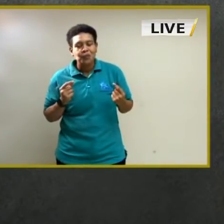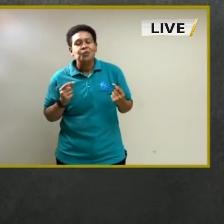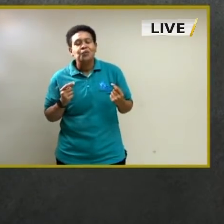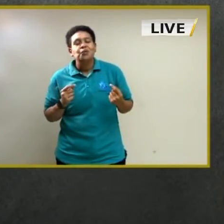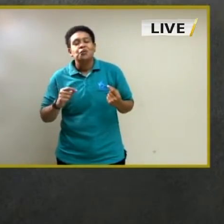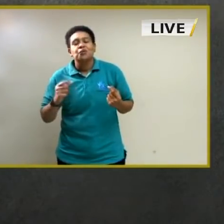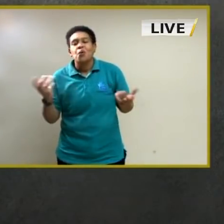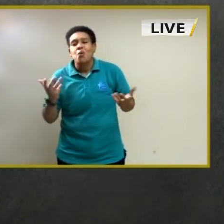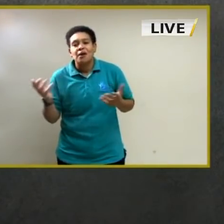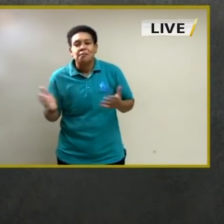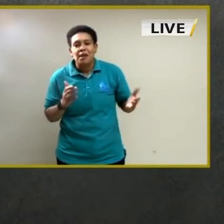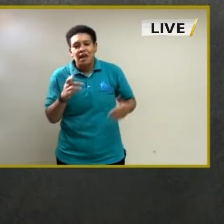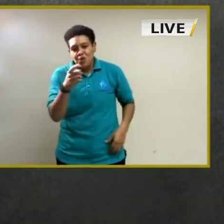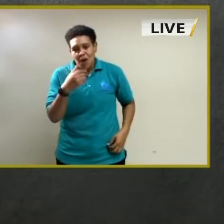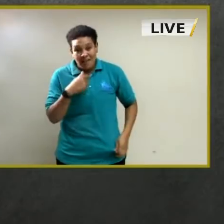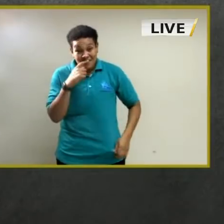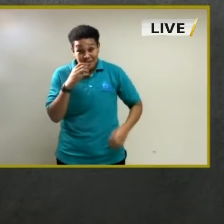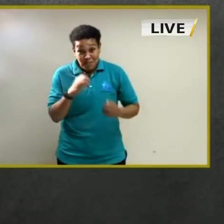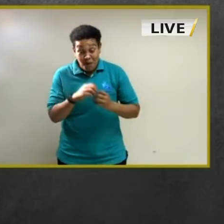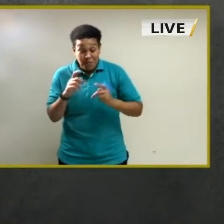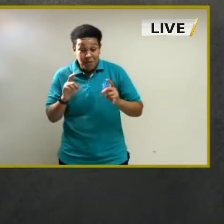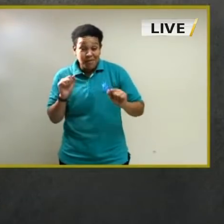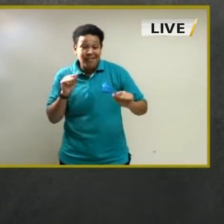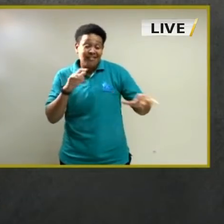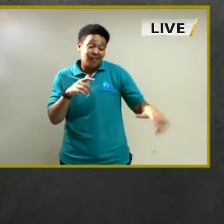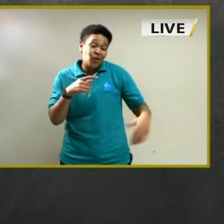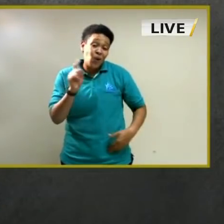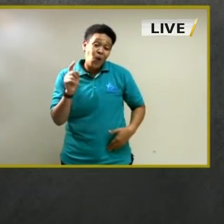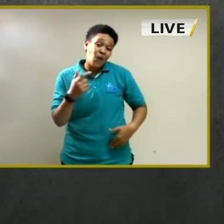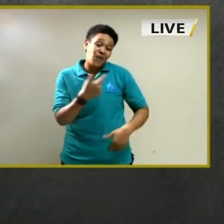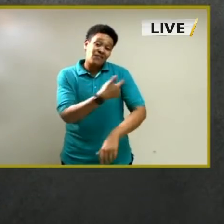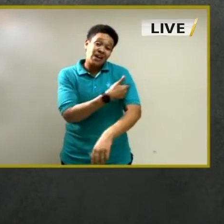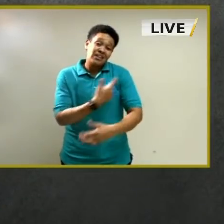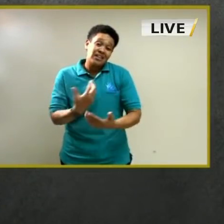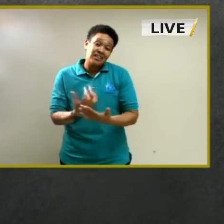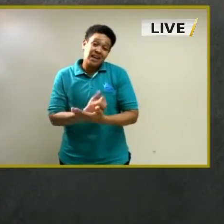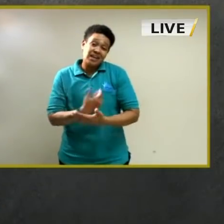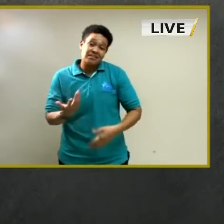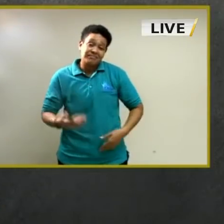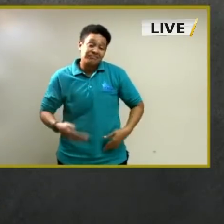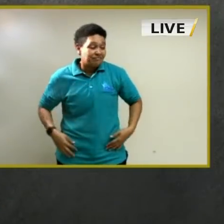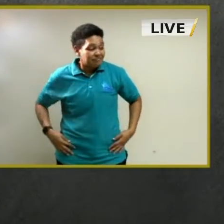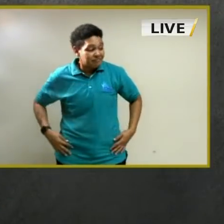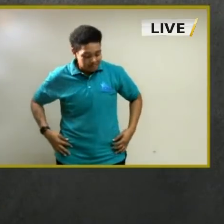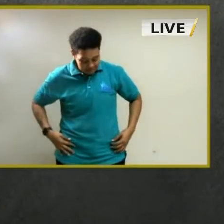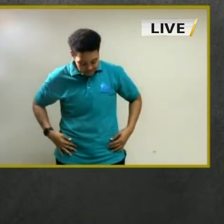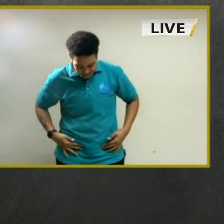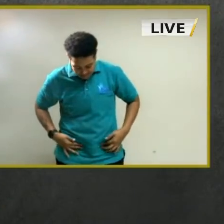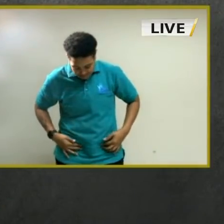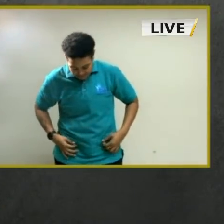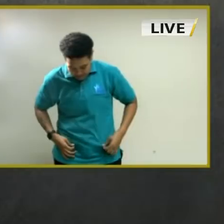or what plans do you have to get more people getting more shots in their arms? Thank you.